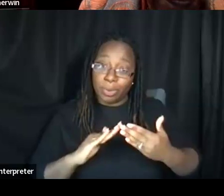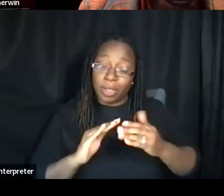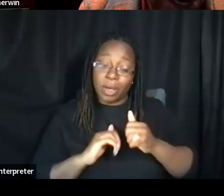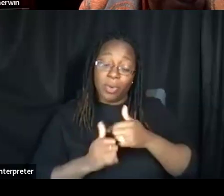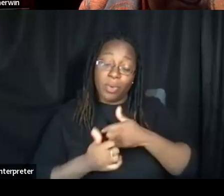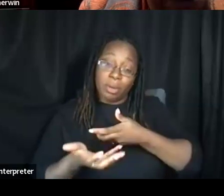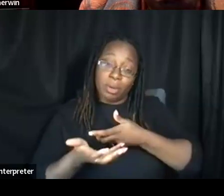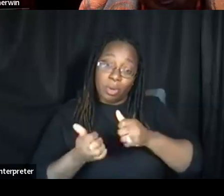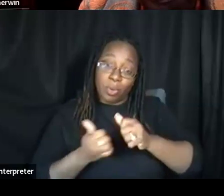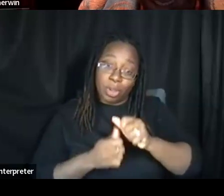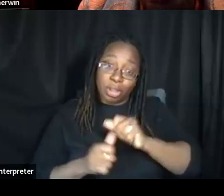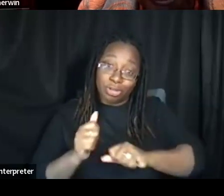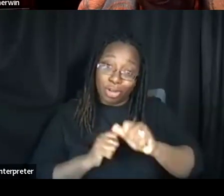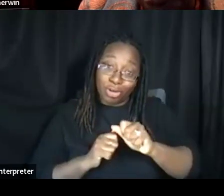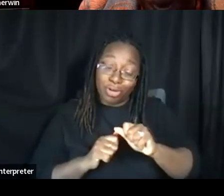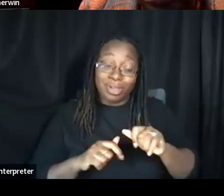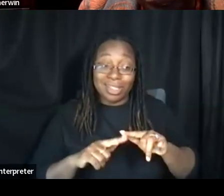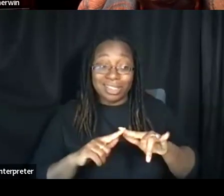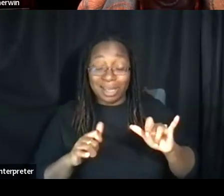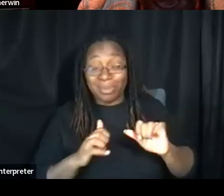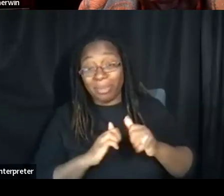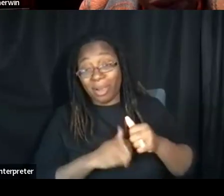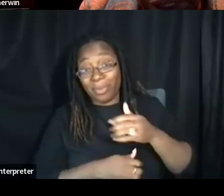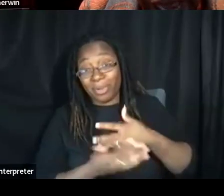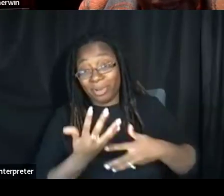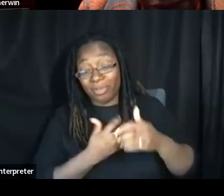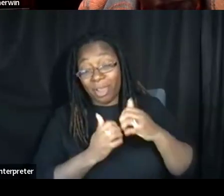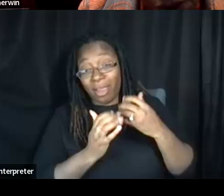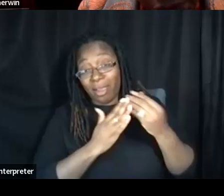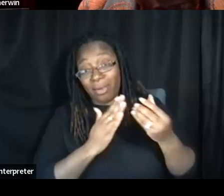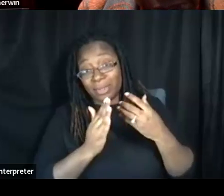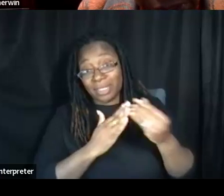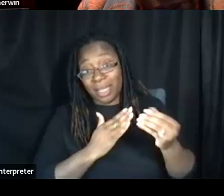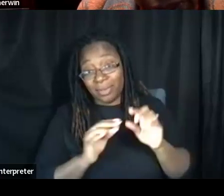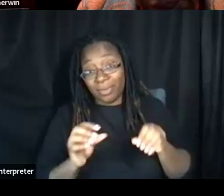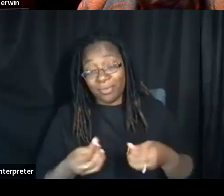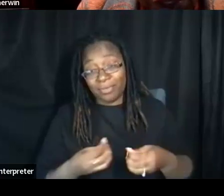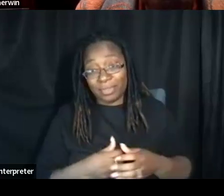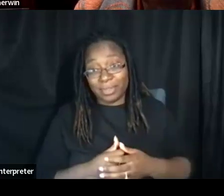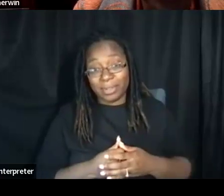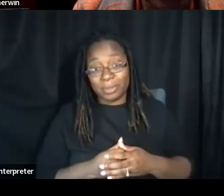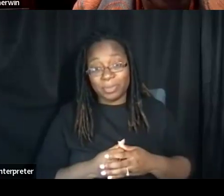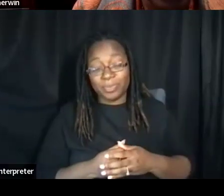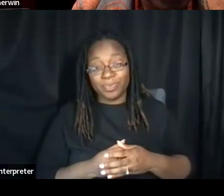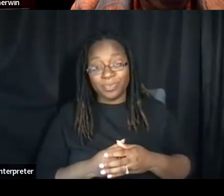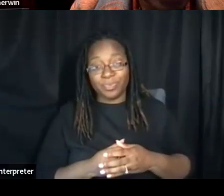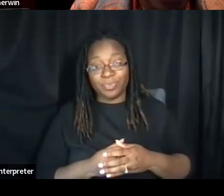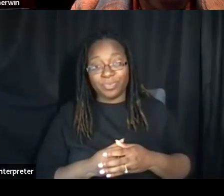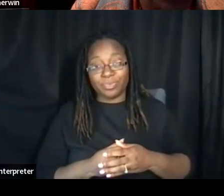interacted with each other, as well as how we interacted outside of the office. So